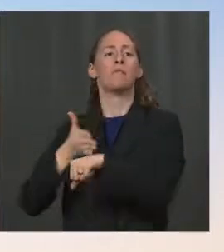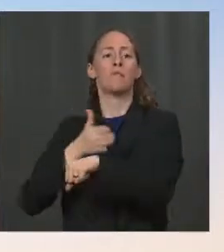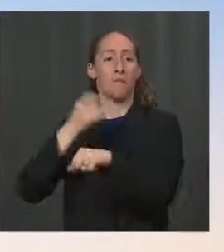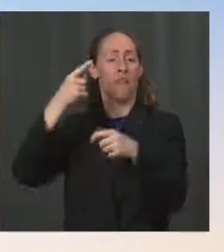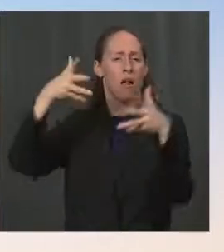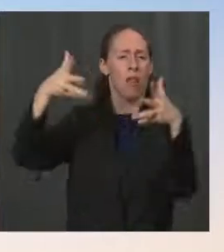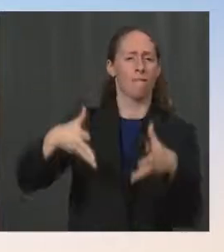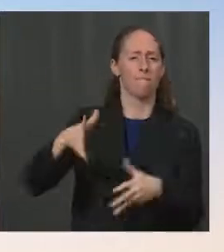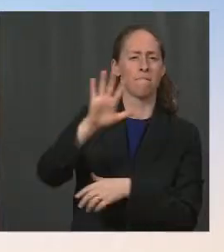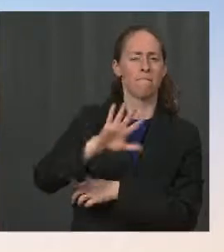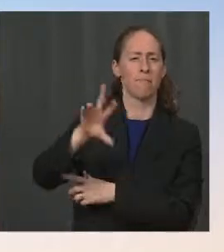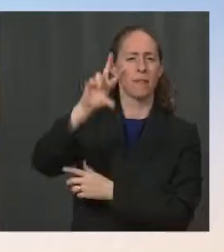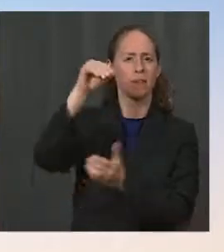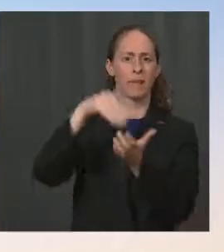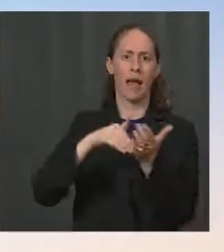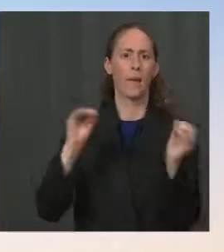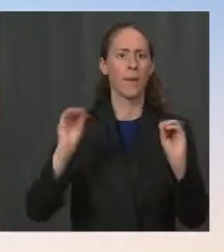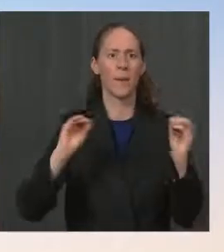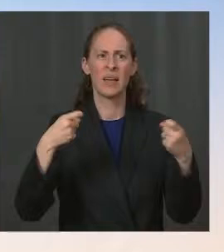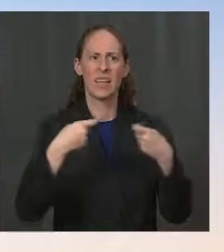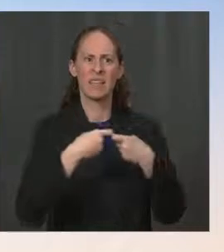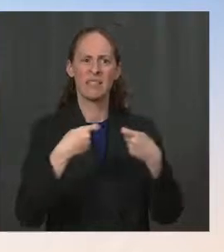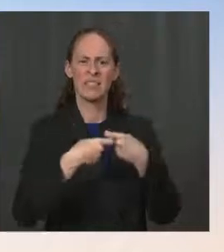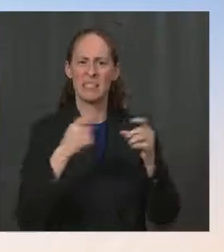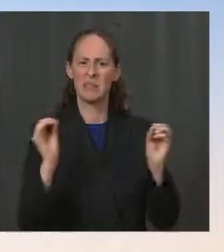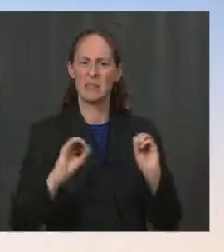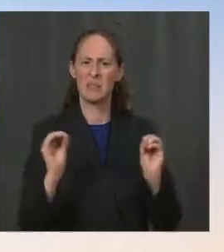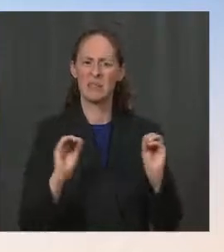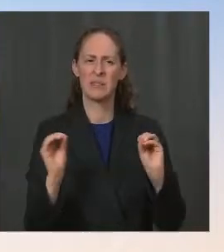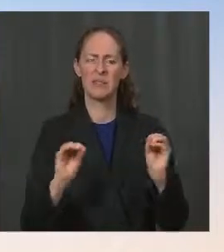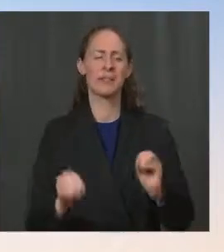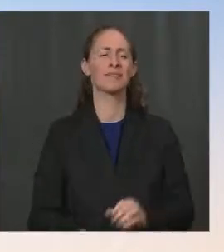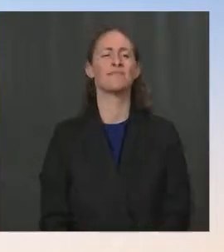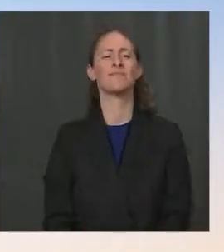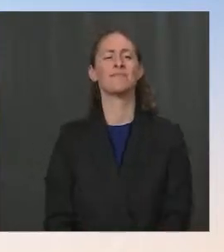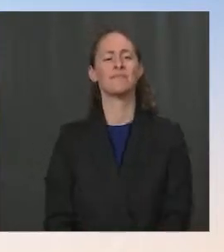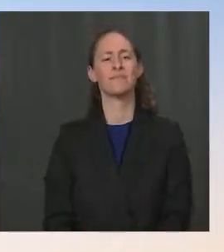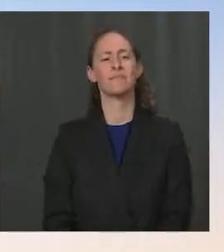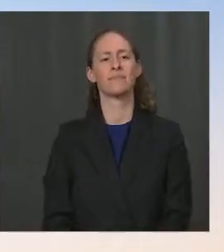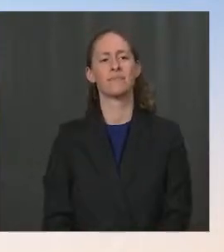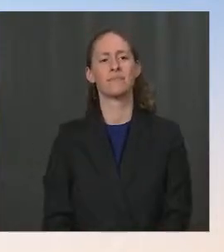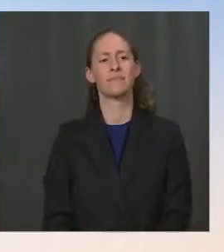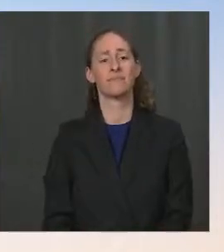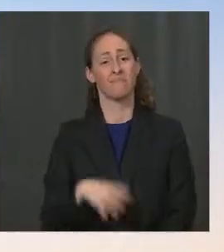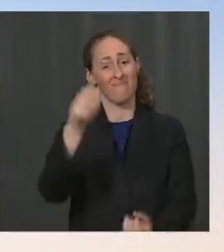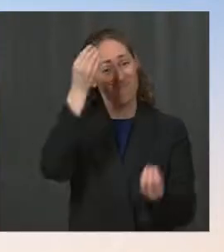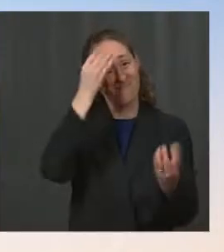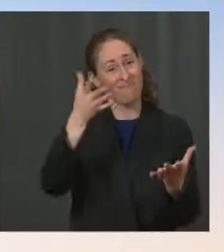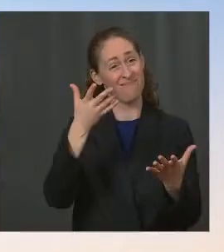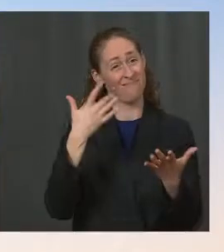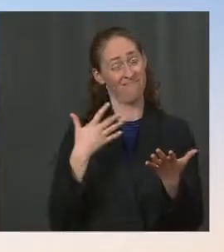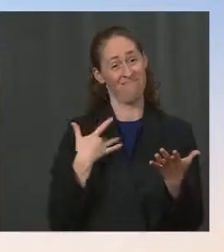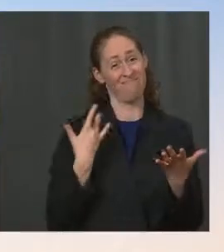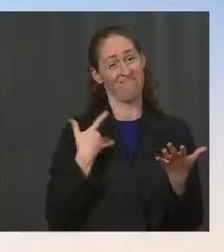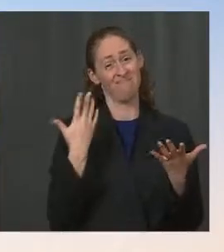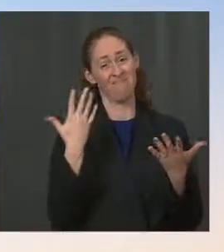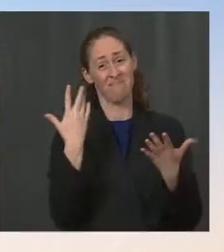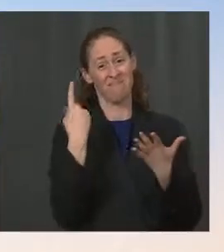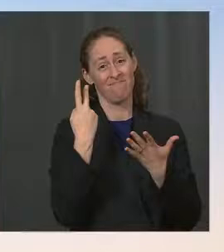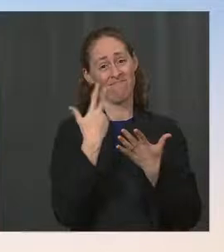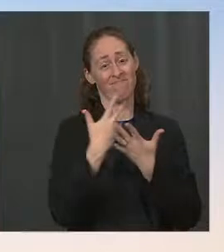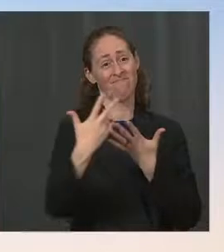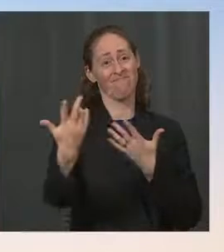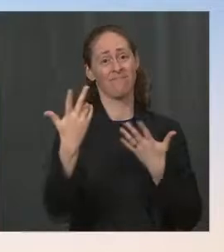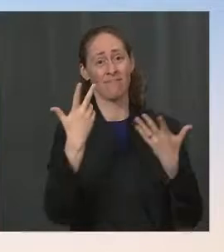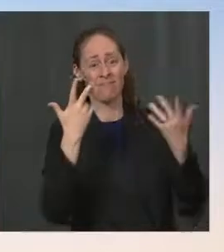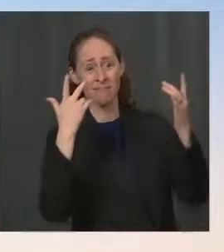restoration in parts of Louisiana could take weeks as crews assess the full extent of power system damage. To help